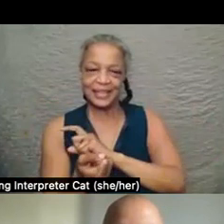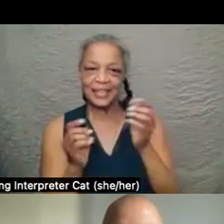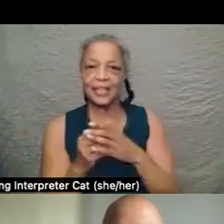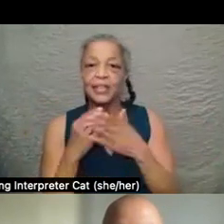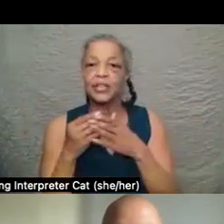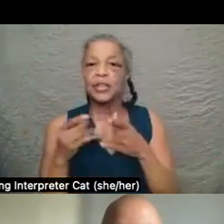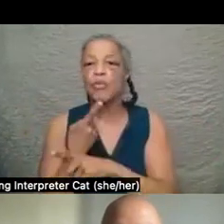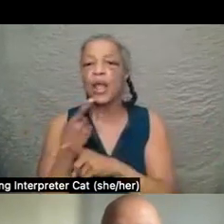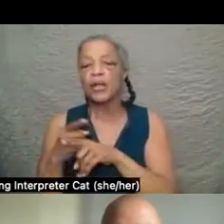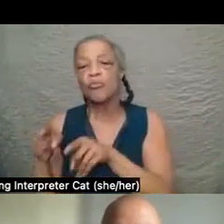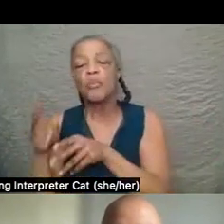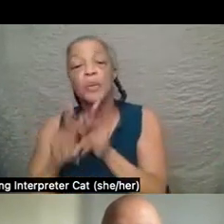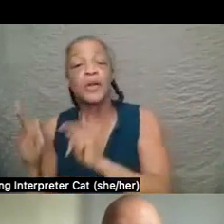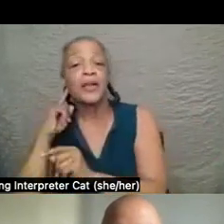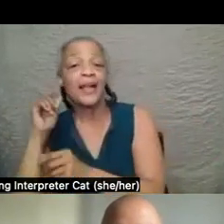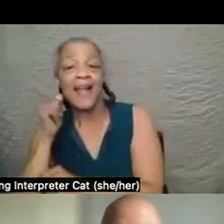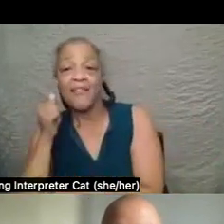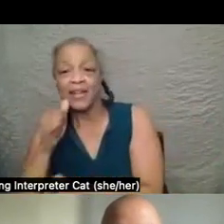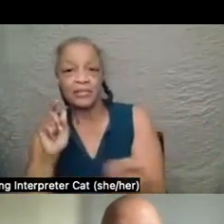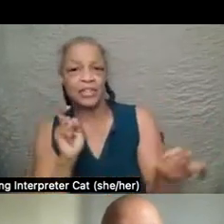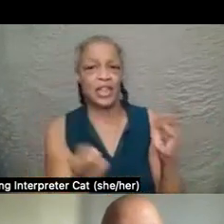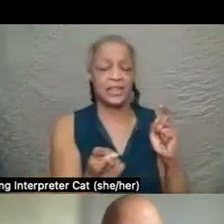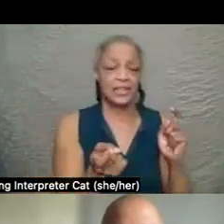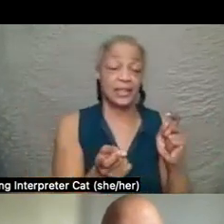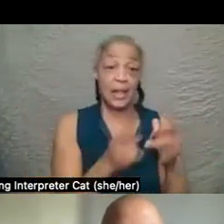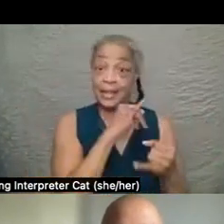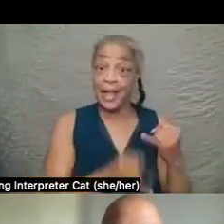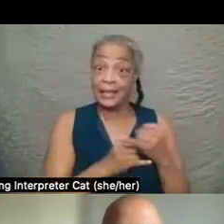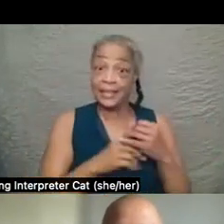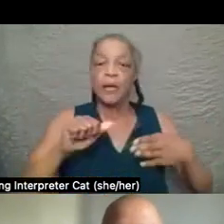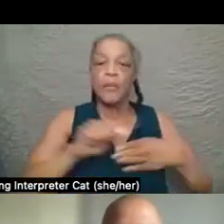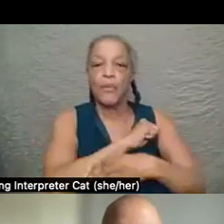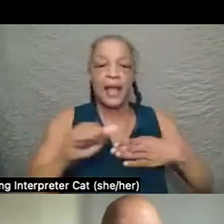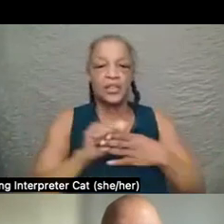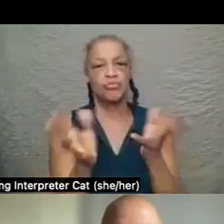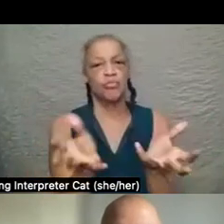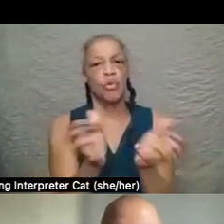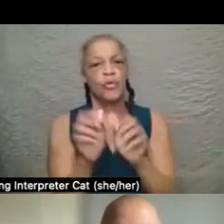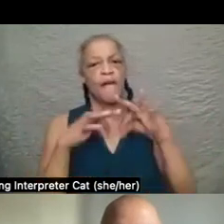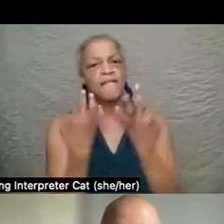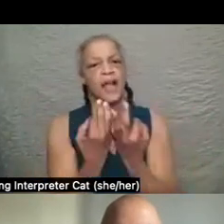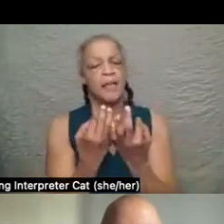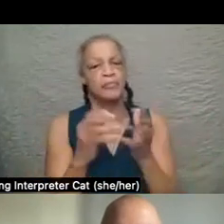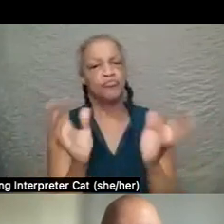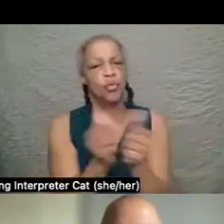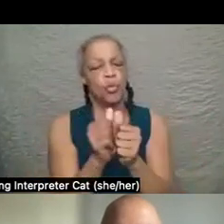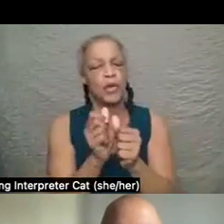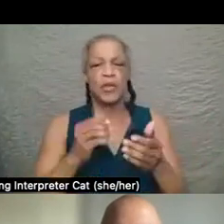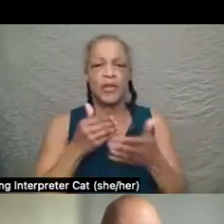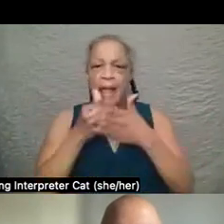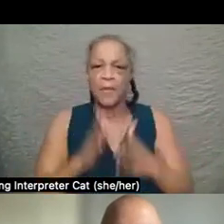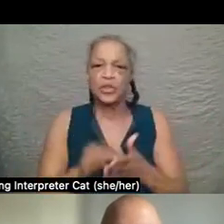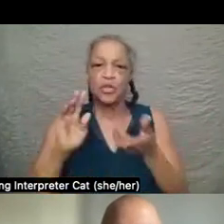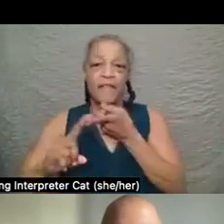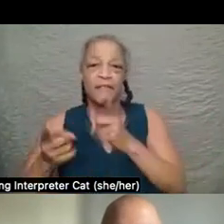people are hearing every day. And last thing, practice. Talk to your family members. Talk to your neighbors. Talk to your friends. All of this